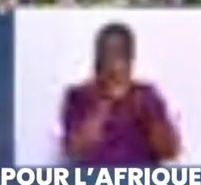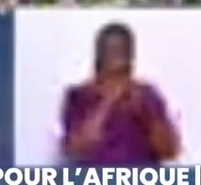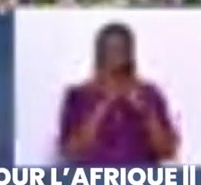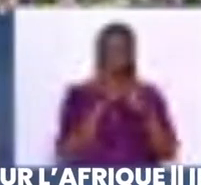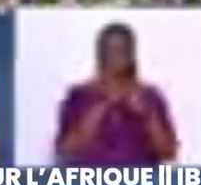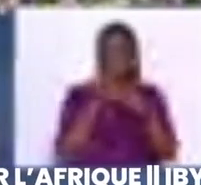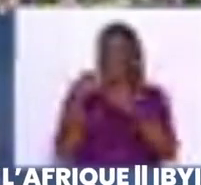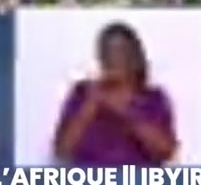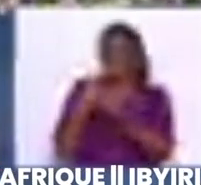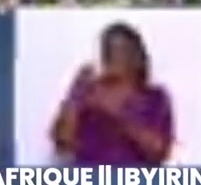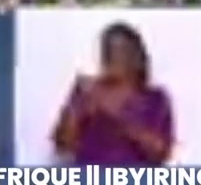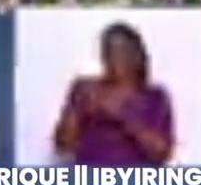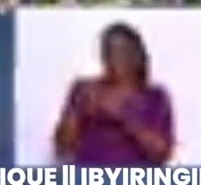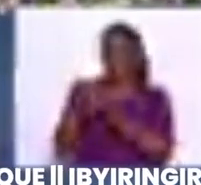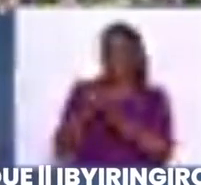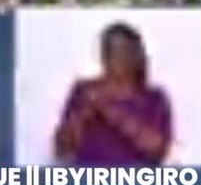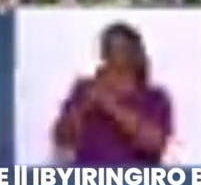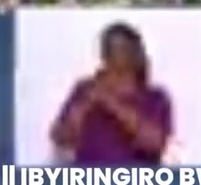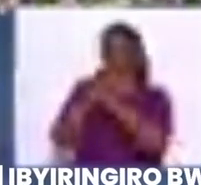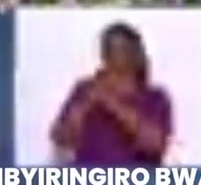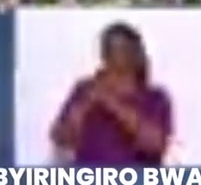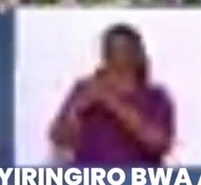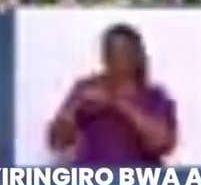and going the natural way?